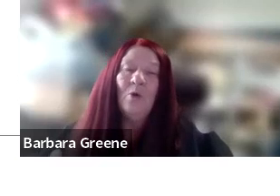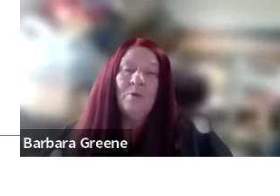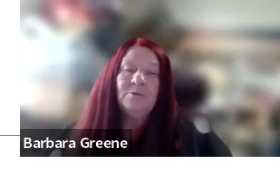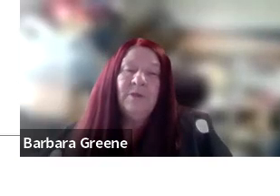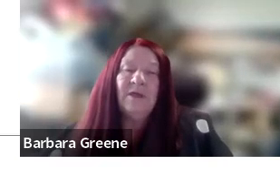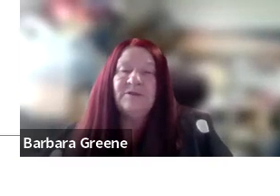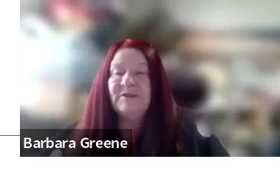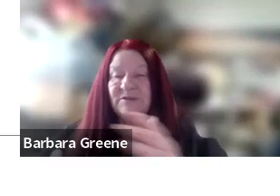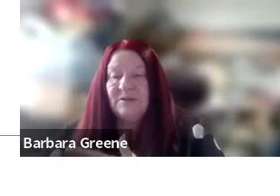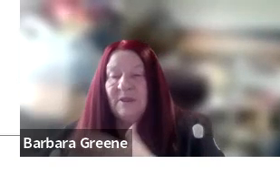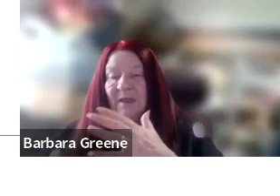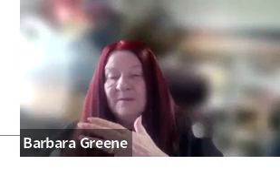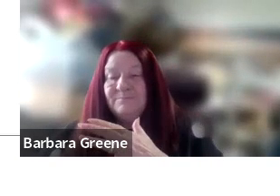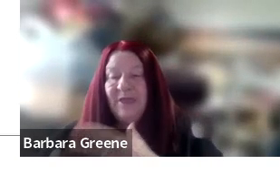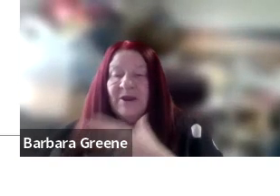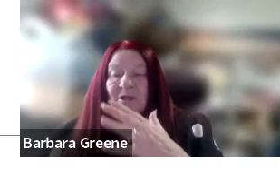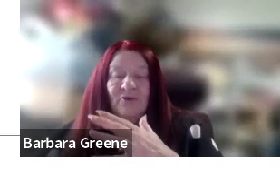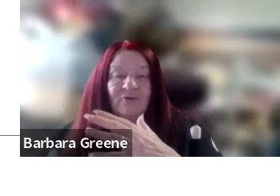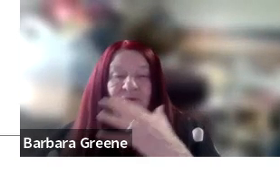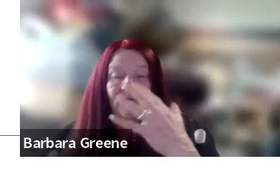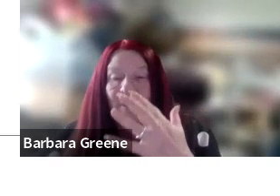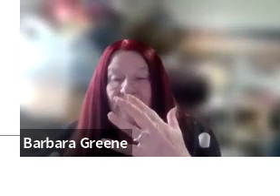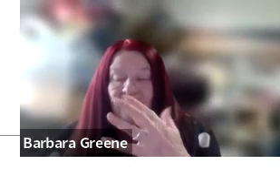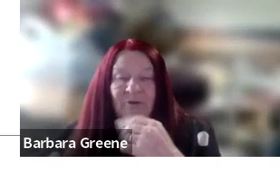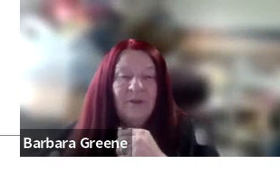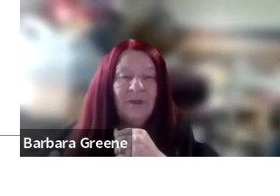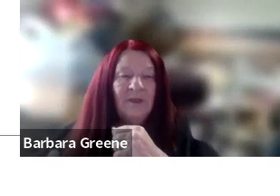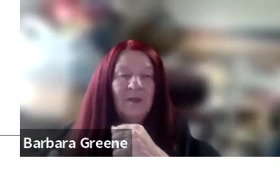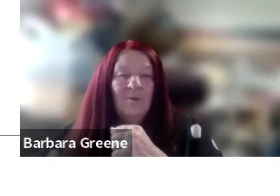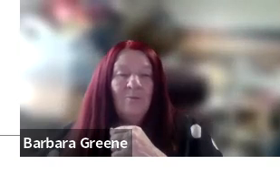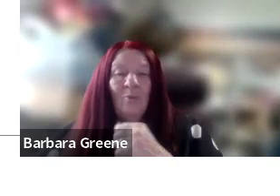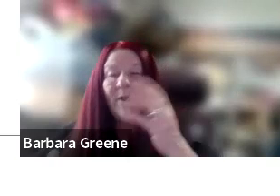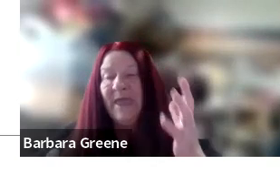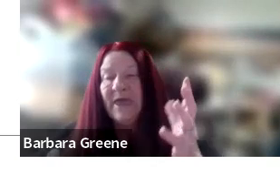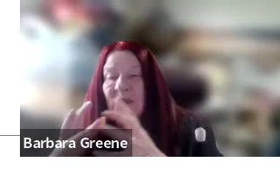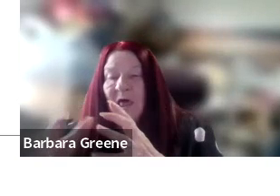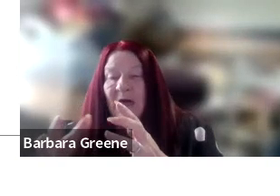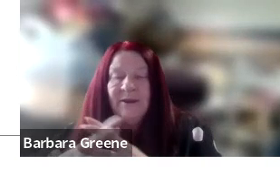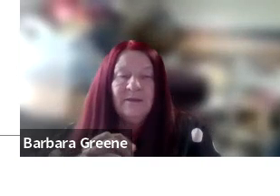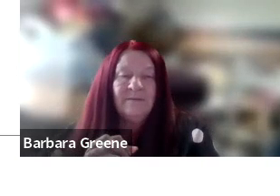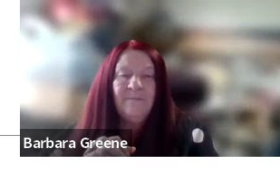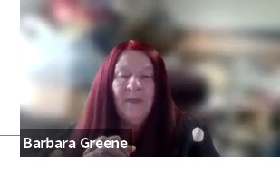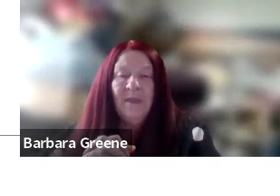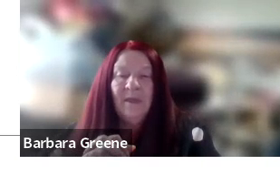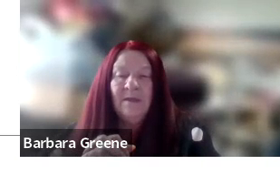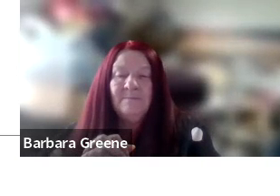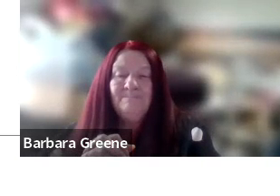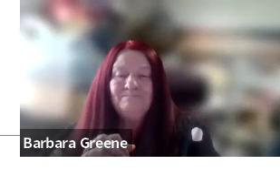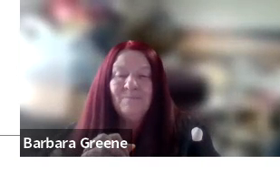the old data collection strategy, we had a lot of